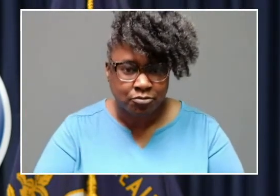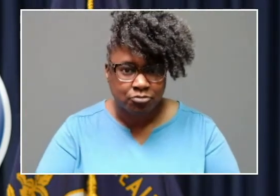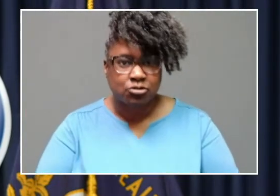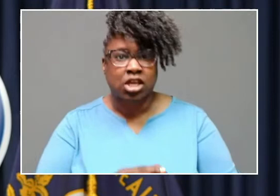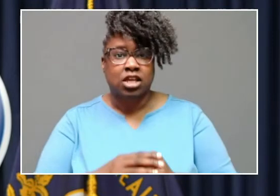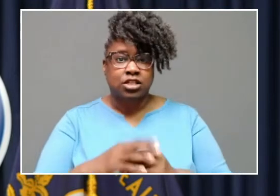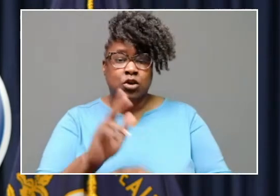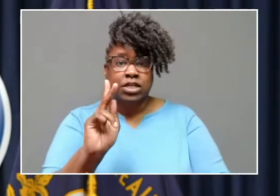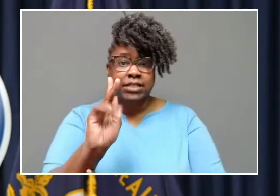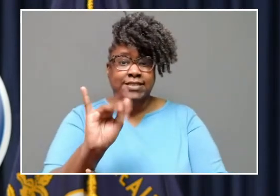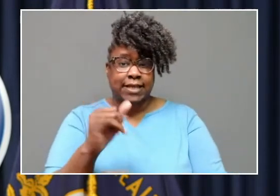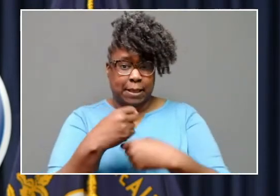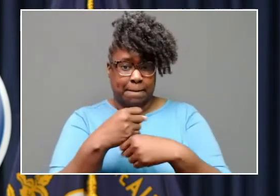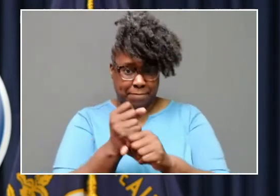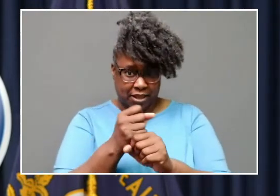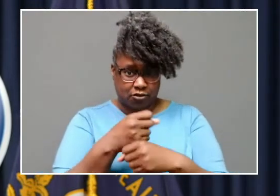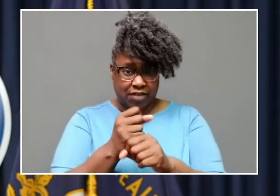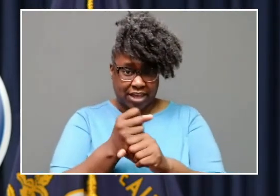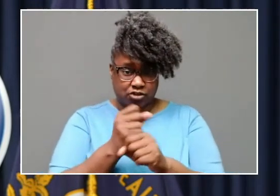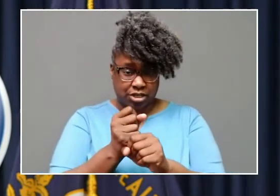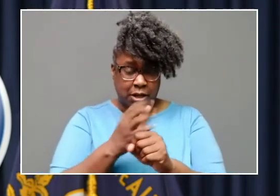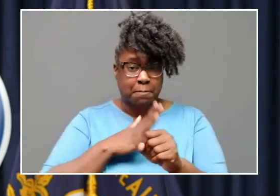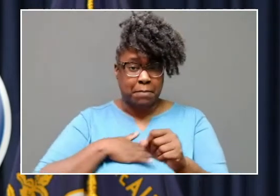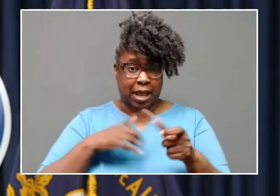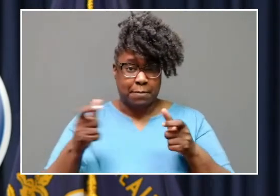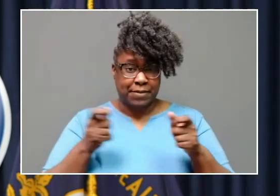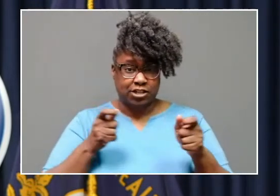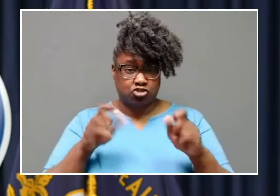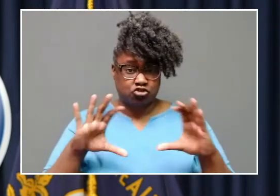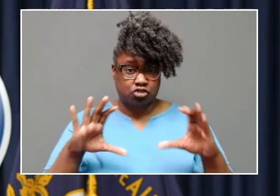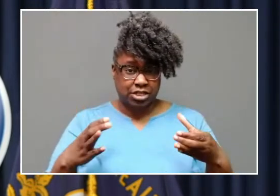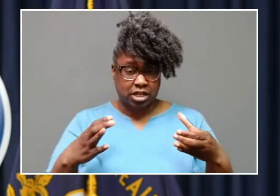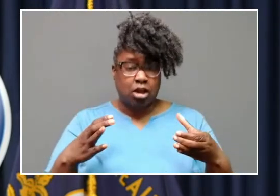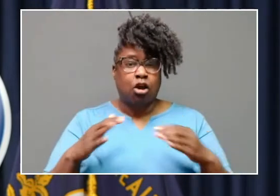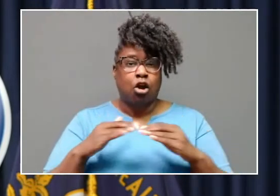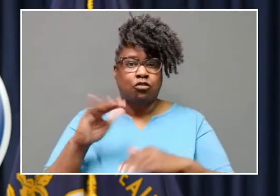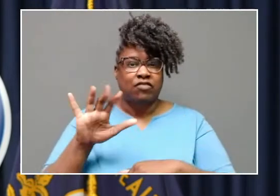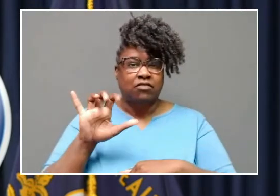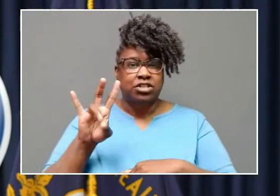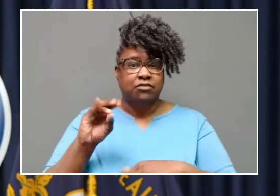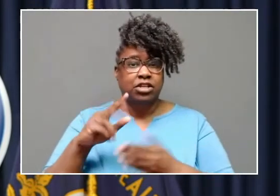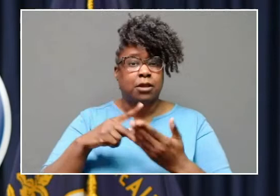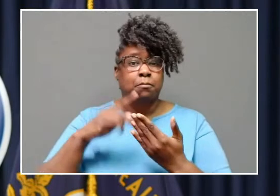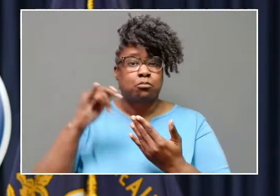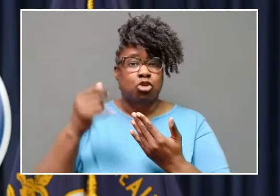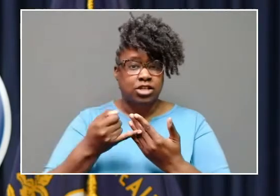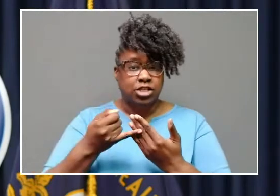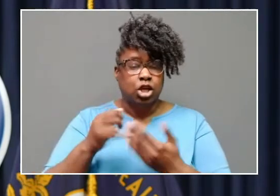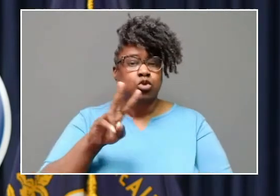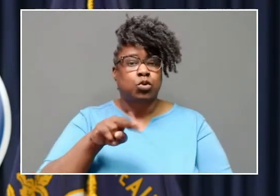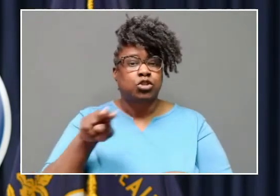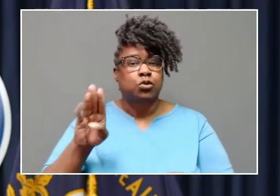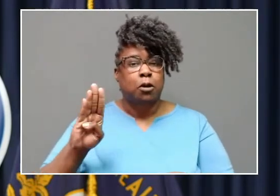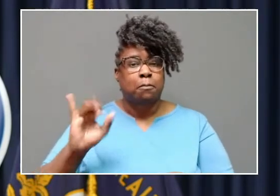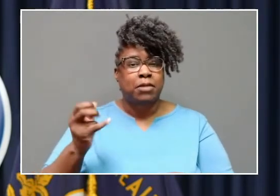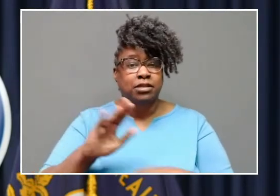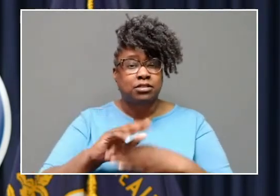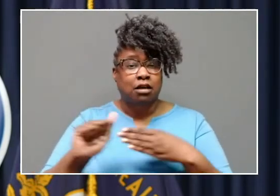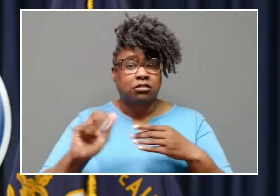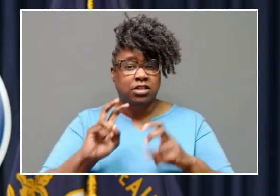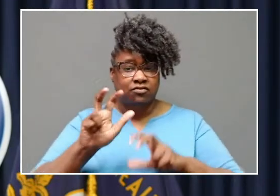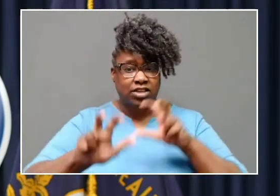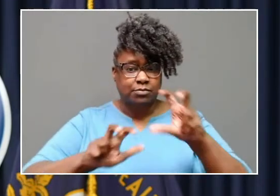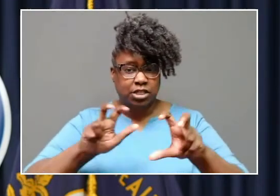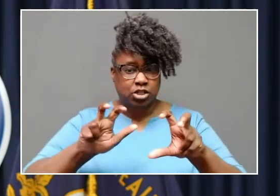the beginning of my administration seen over 570 projects, $22 billion in investment, and 29,000